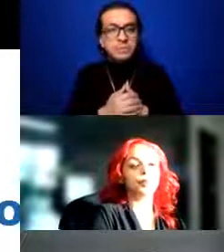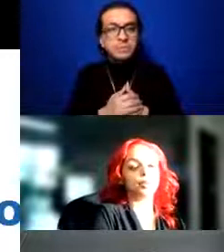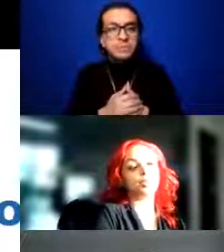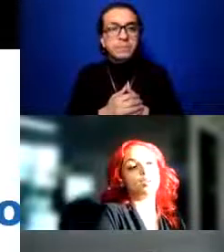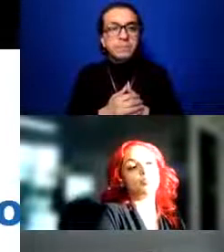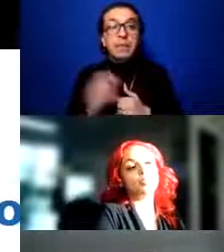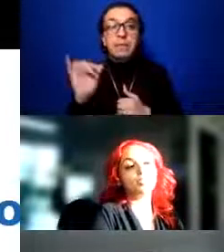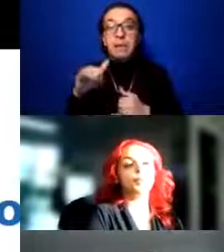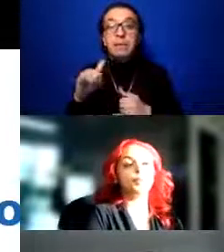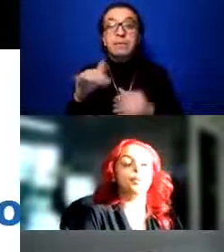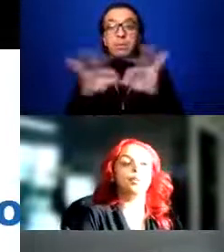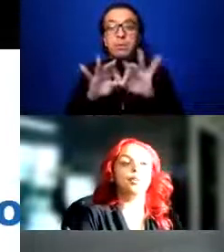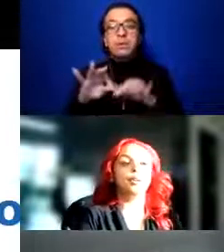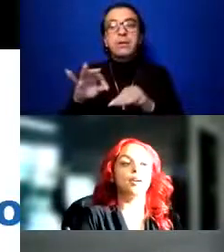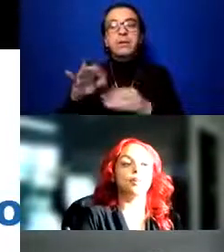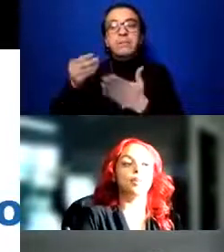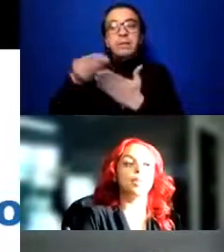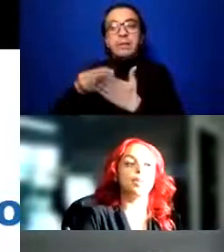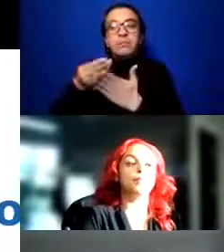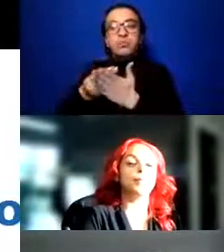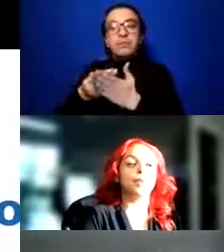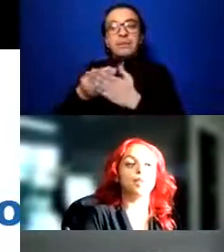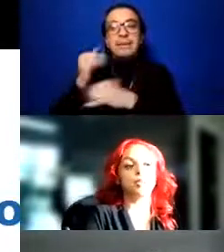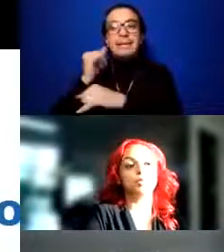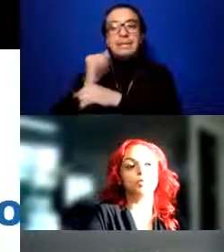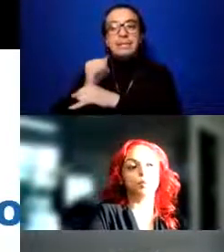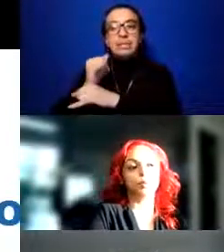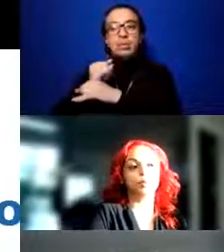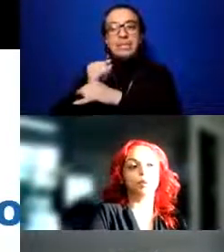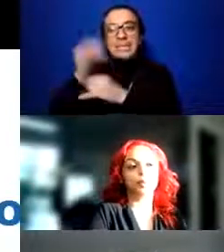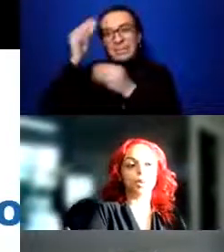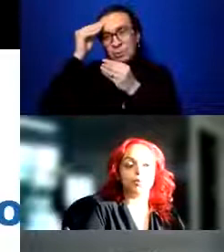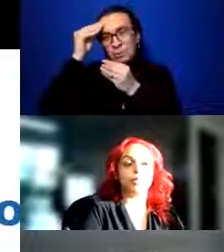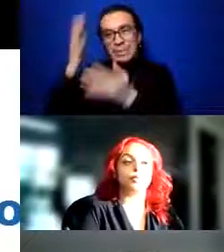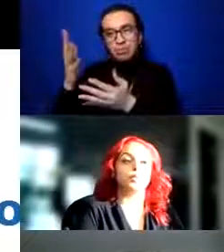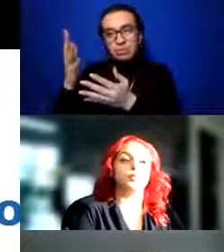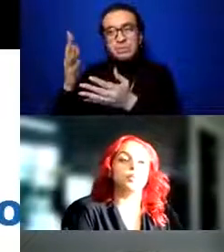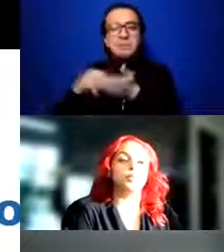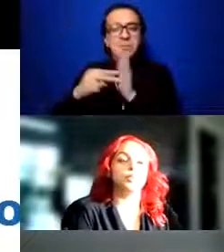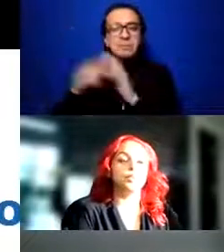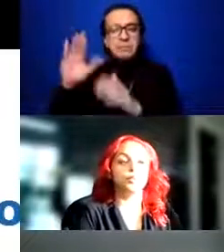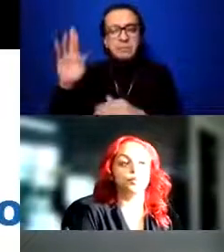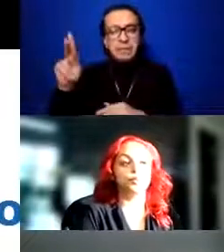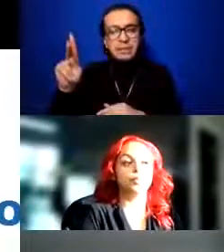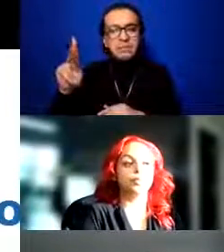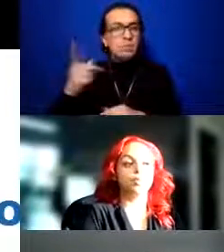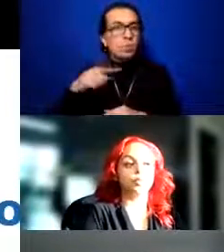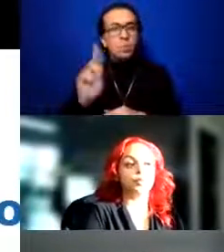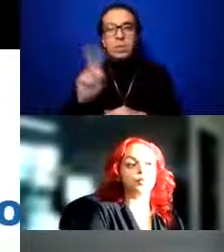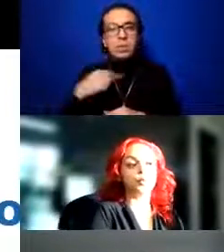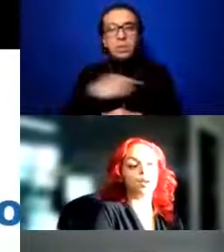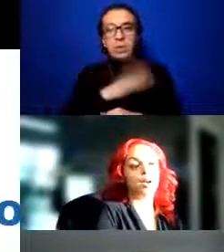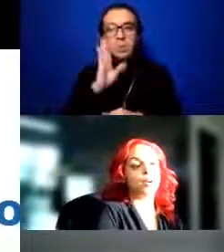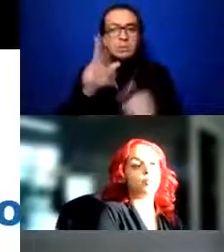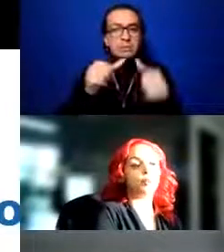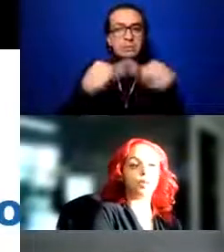is important. This is where we need the bank name. So where we're going to make the direct deposit to. So